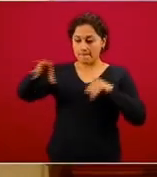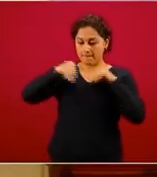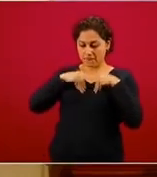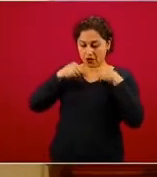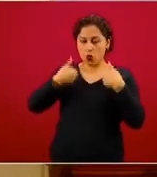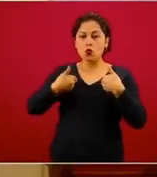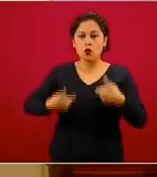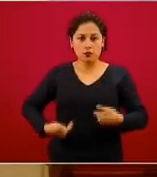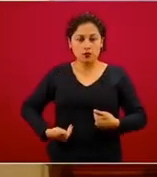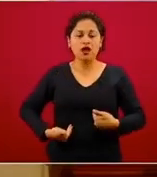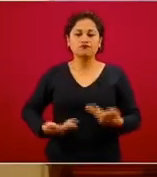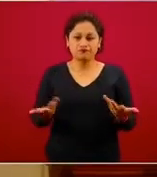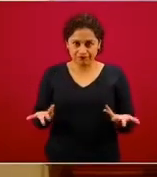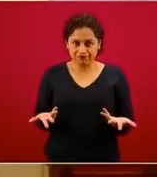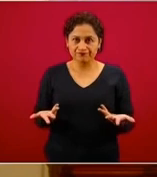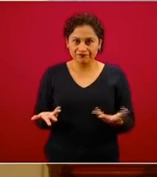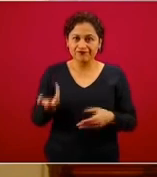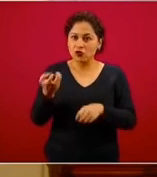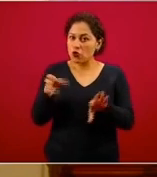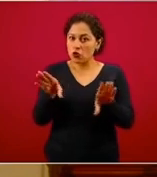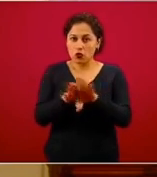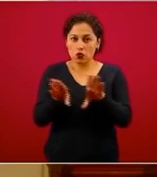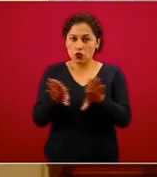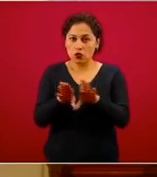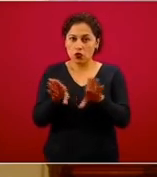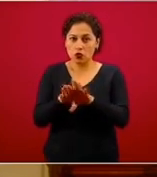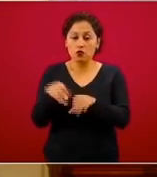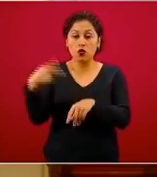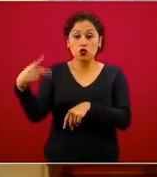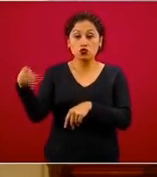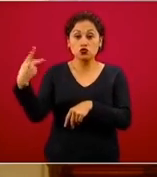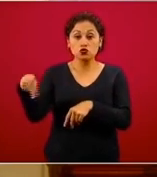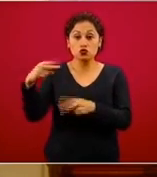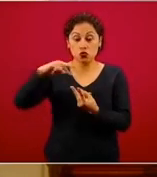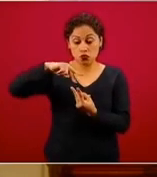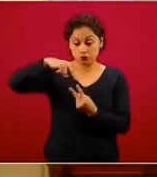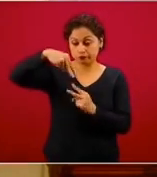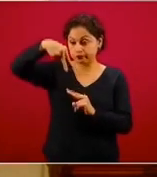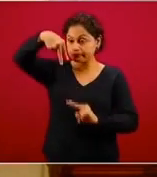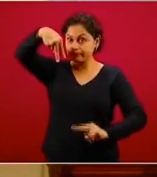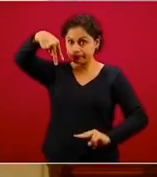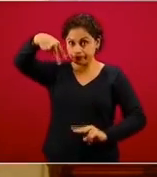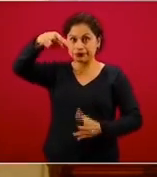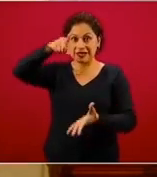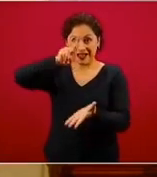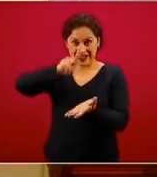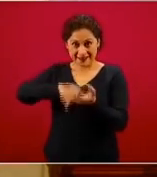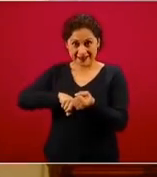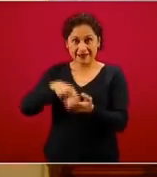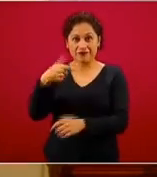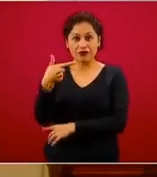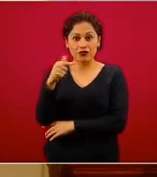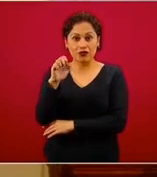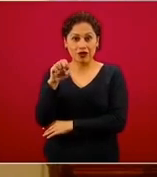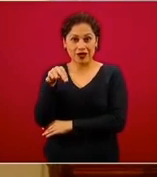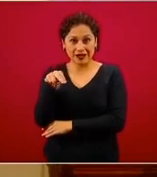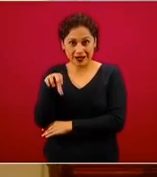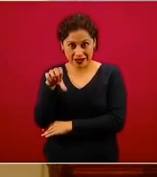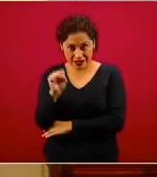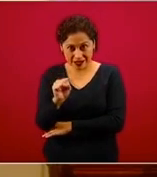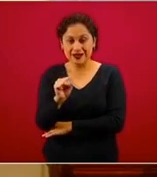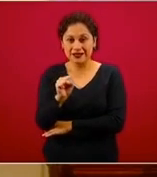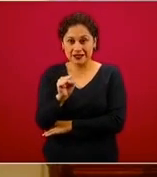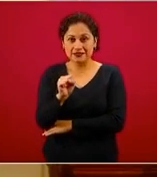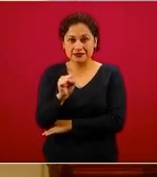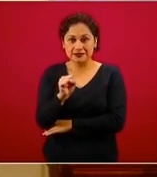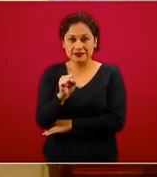Y And esto this es a is través the de first time una that this mutación new de su genoma coronavirus has de todos los arrived genes que into the conducen que bodies of ahora human está beings. frente al And humano